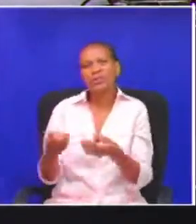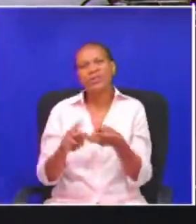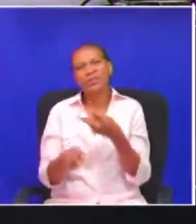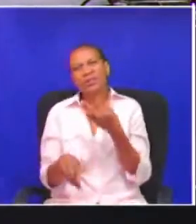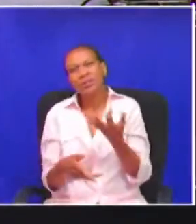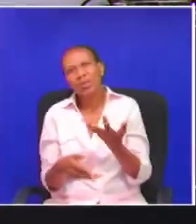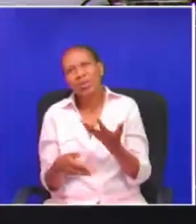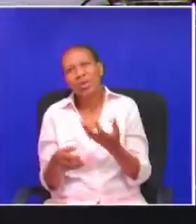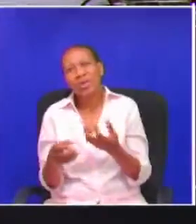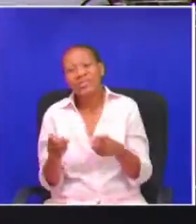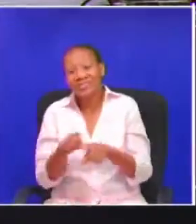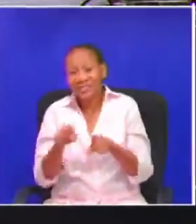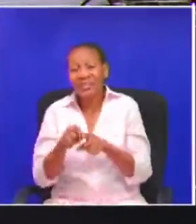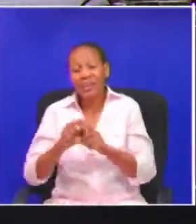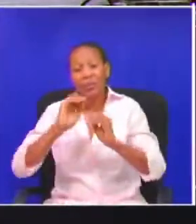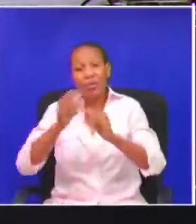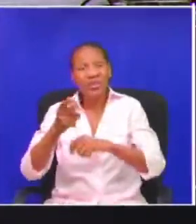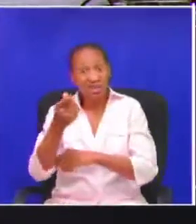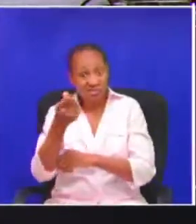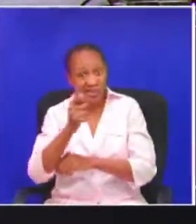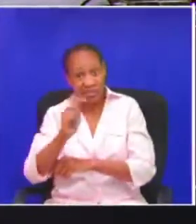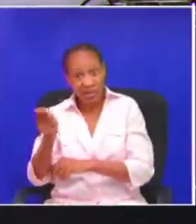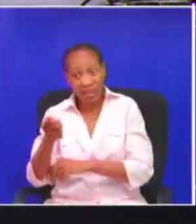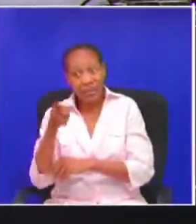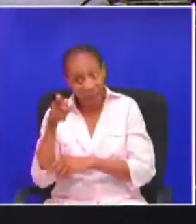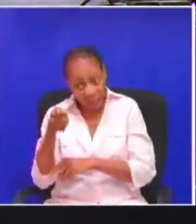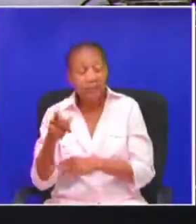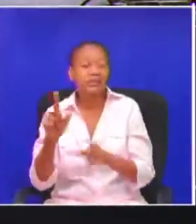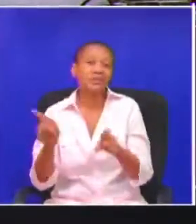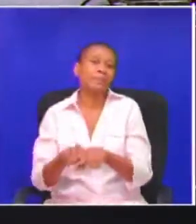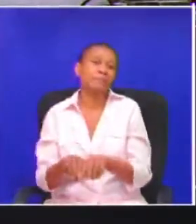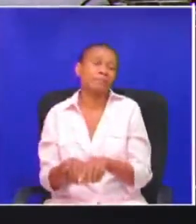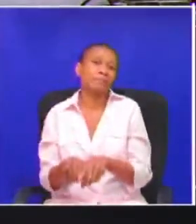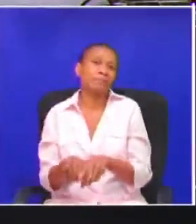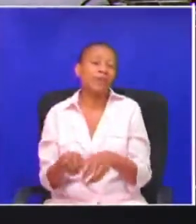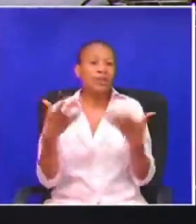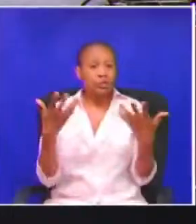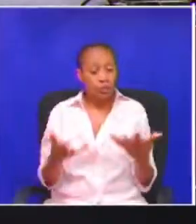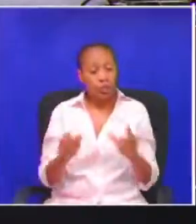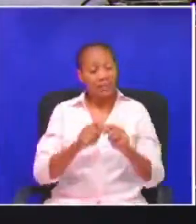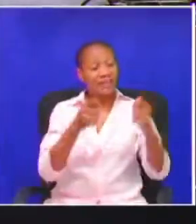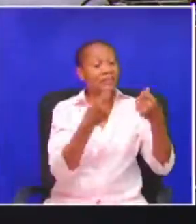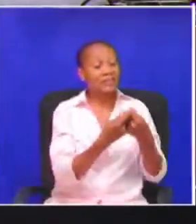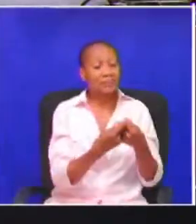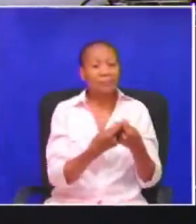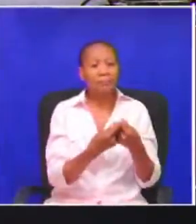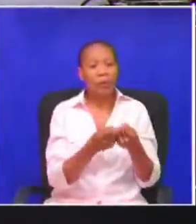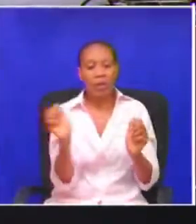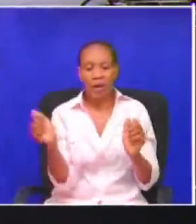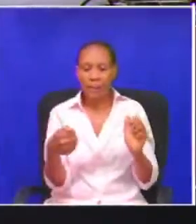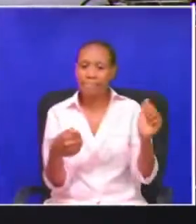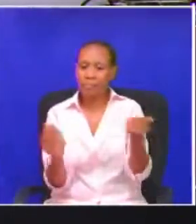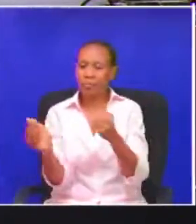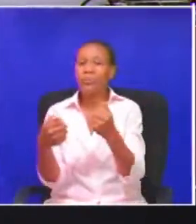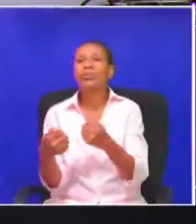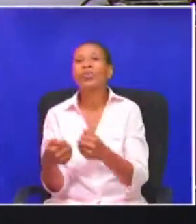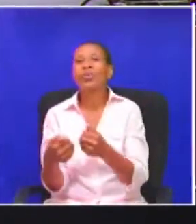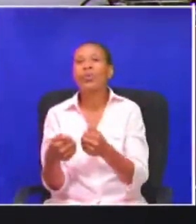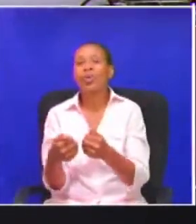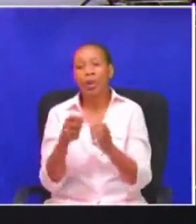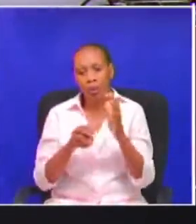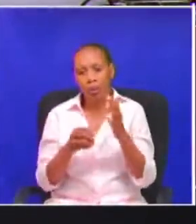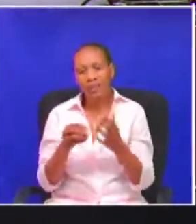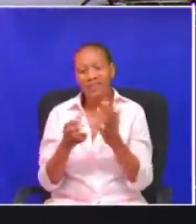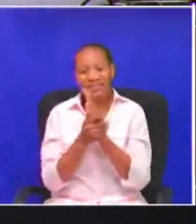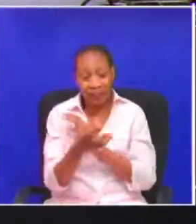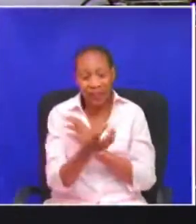or even extortion nature. They then deploy the teams that have the skills and